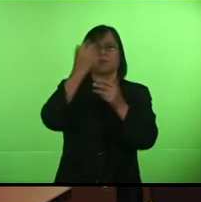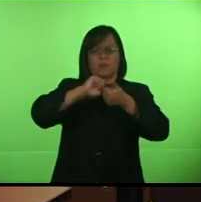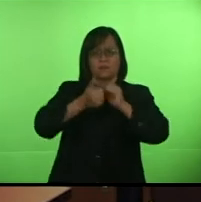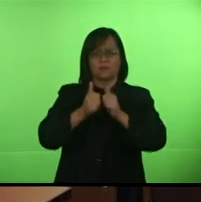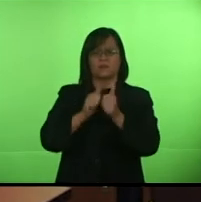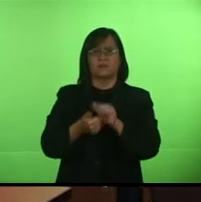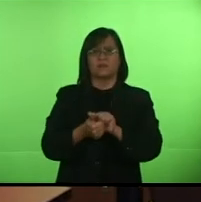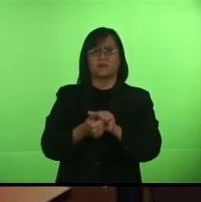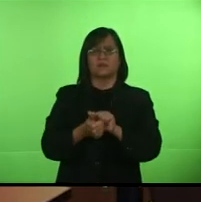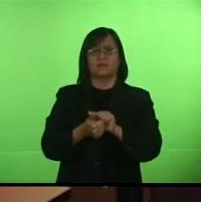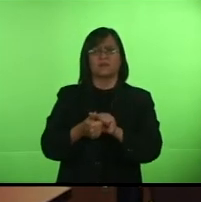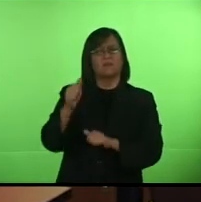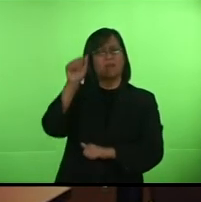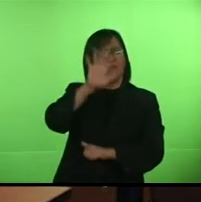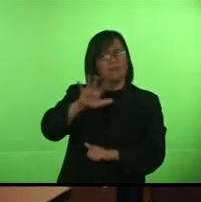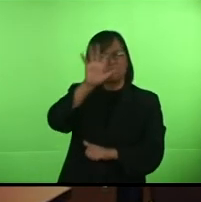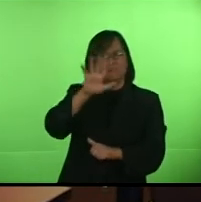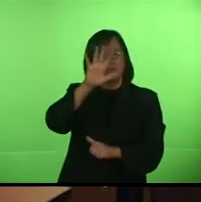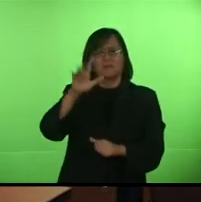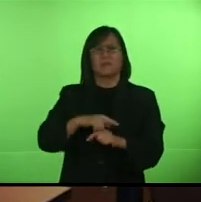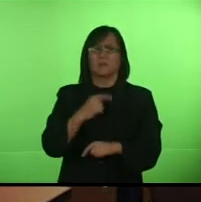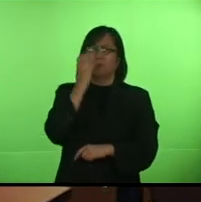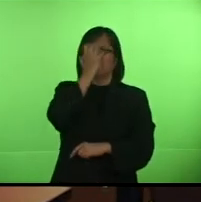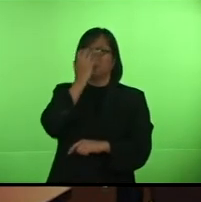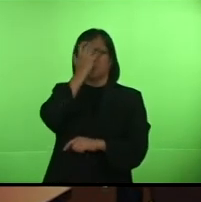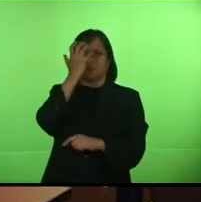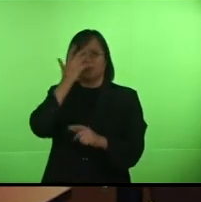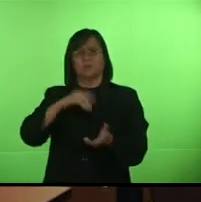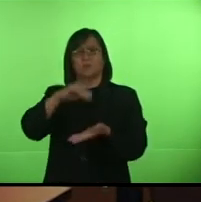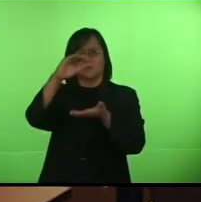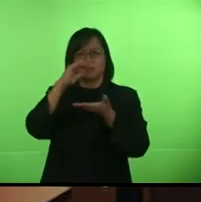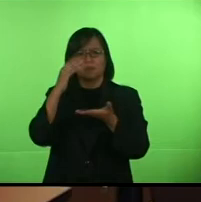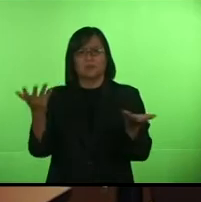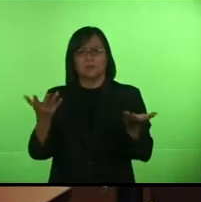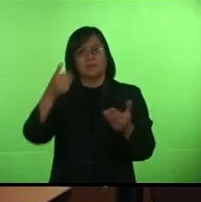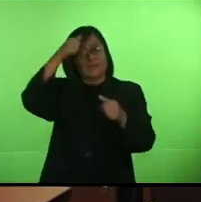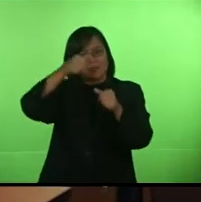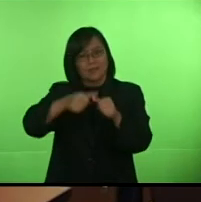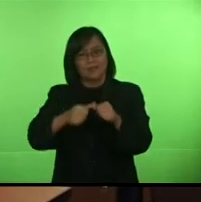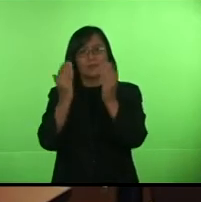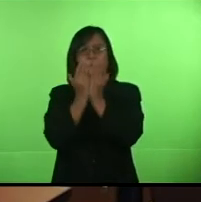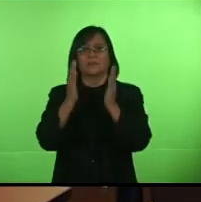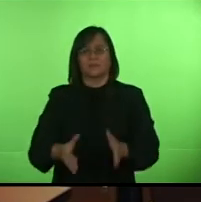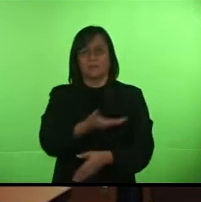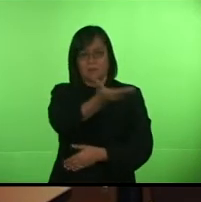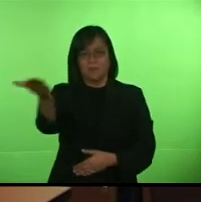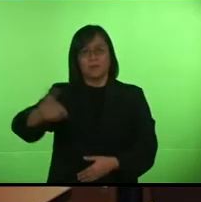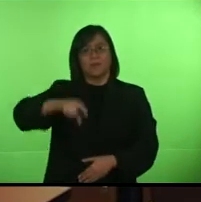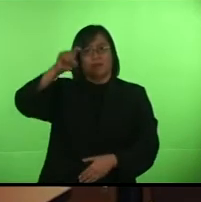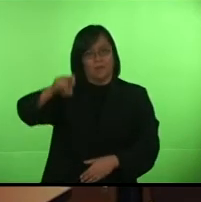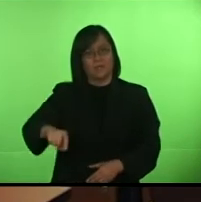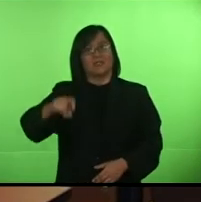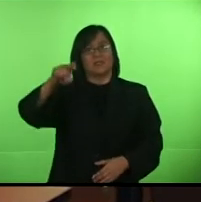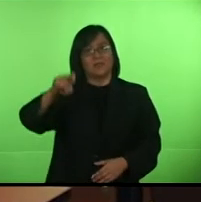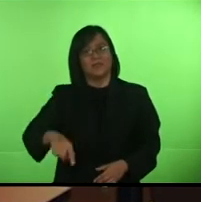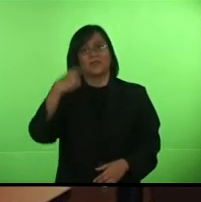problems as it can lead to uncertainty and confusions. So remember, students, you must always ask questions